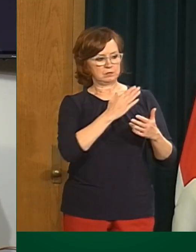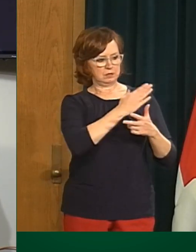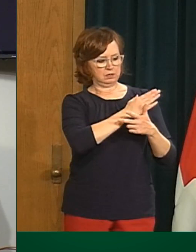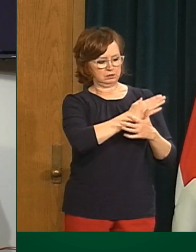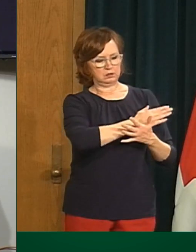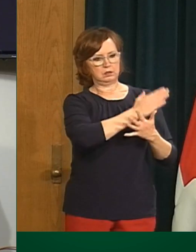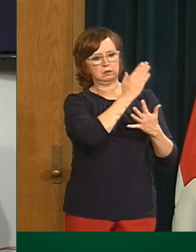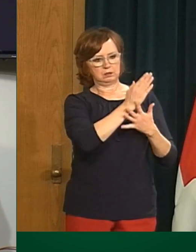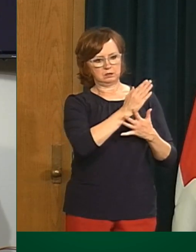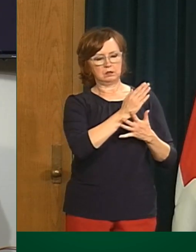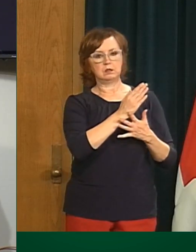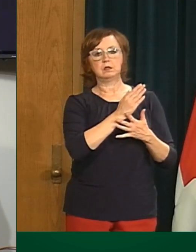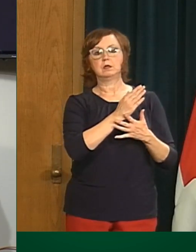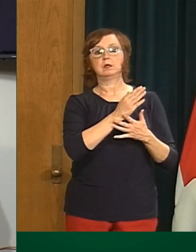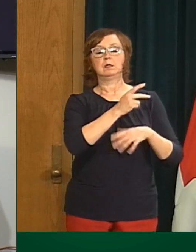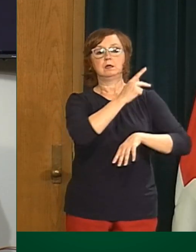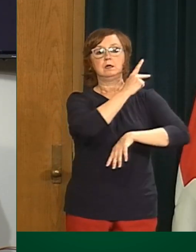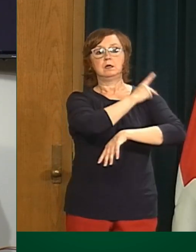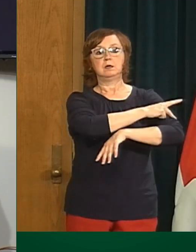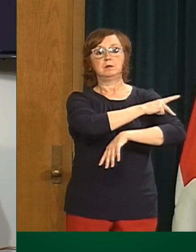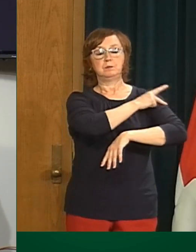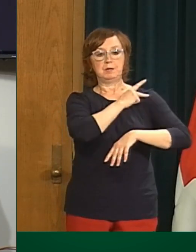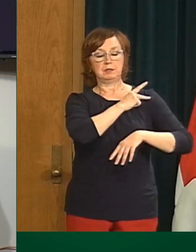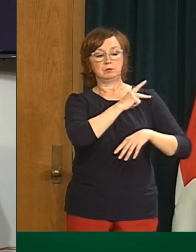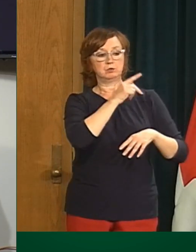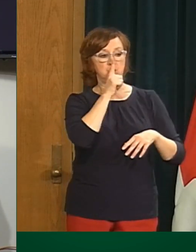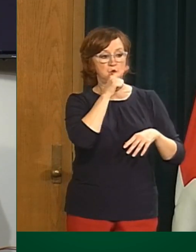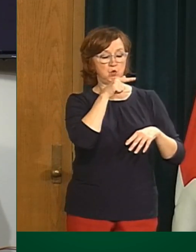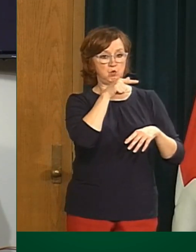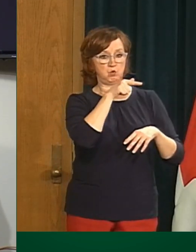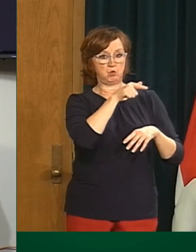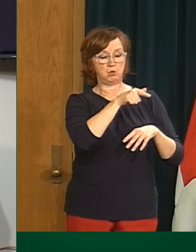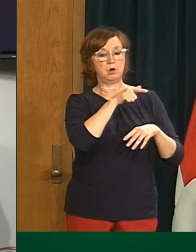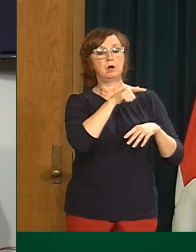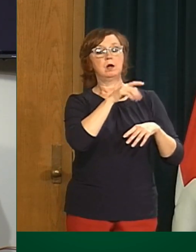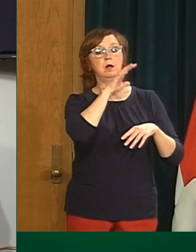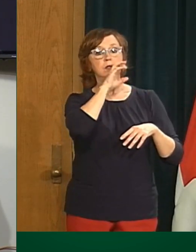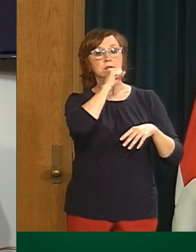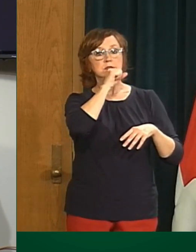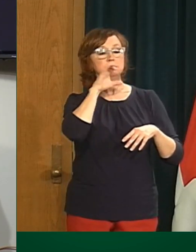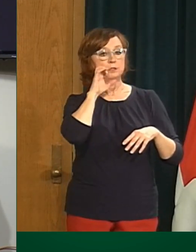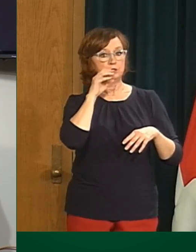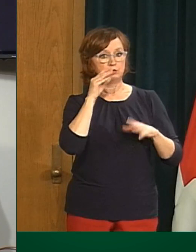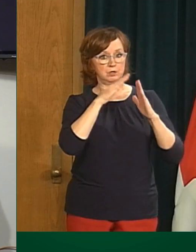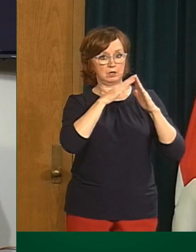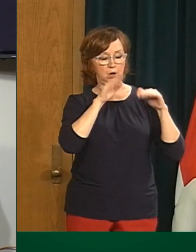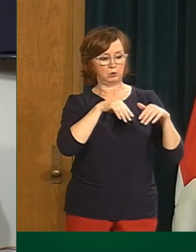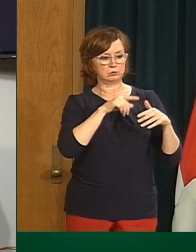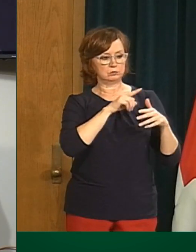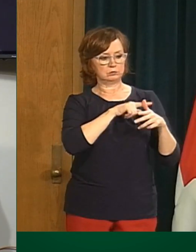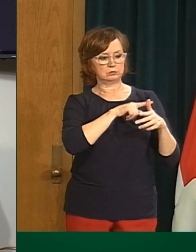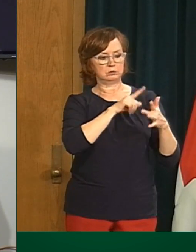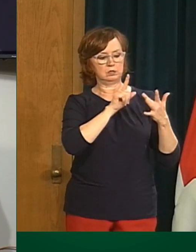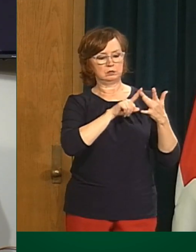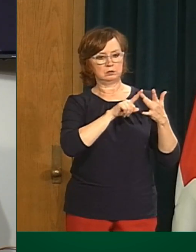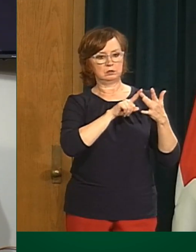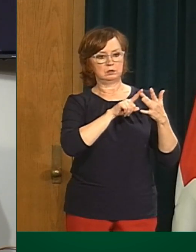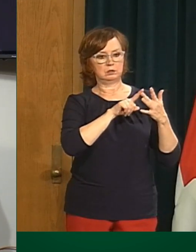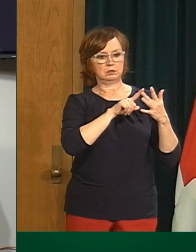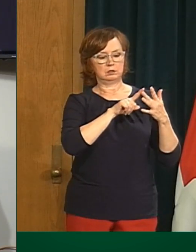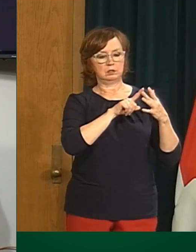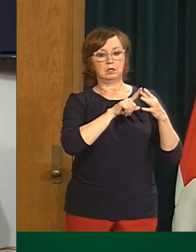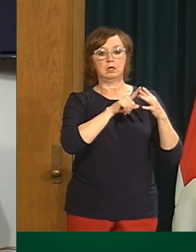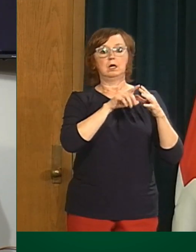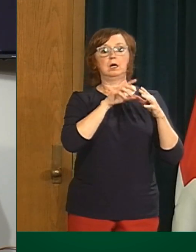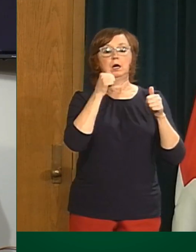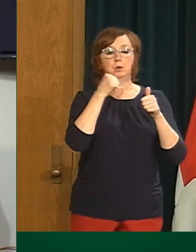homes in place. This includes cohorting staff. That this is implemented actually in La Loche. So now we have cohorting